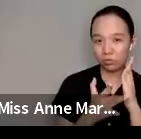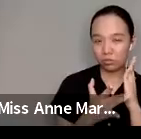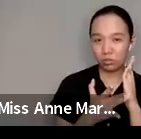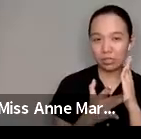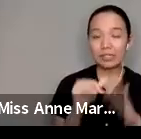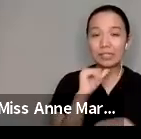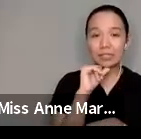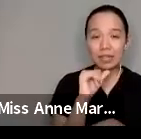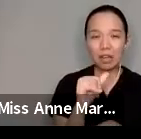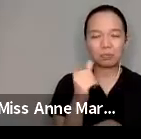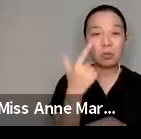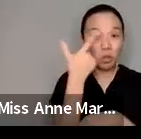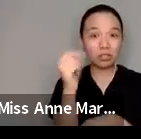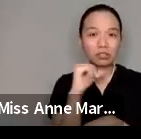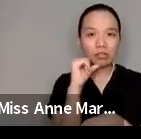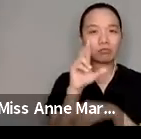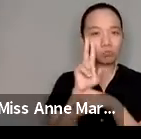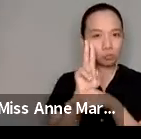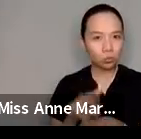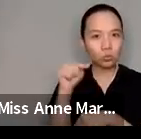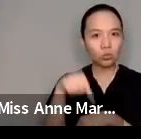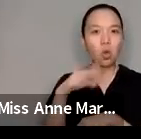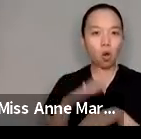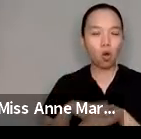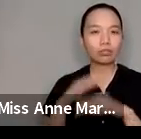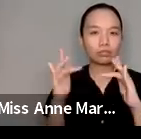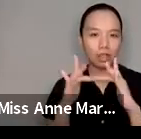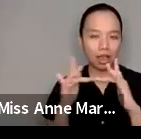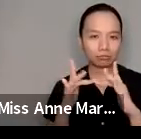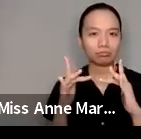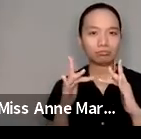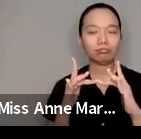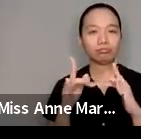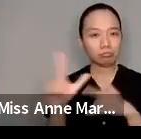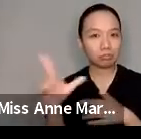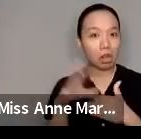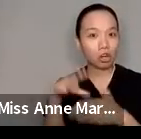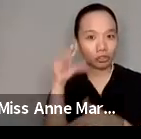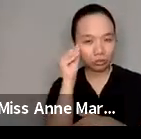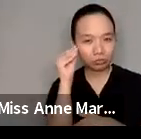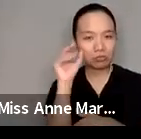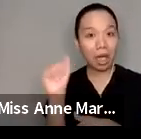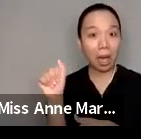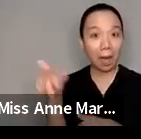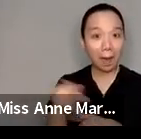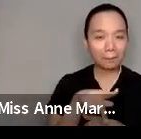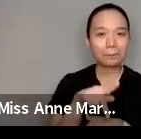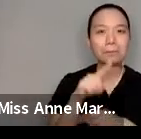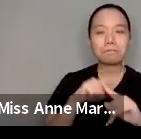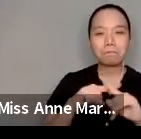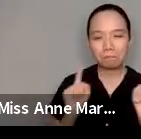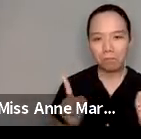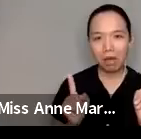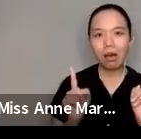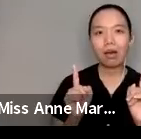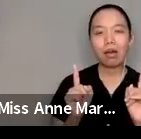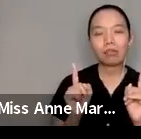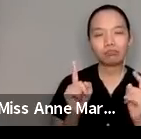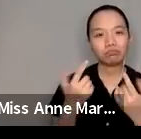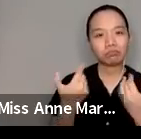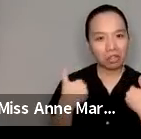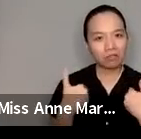not accustomed to using an online learning application. However, online learning has